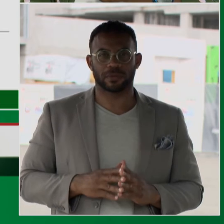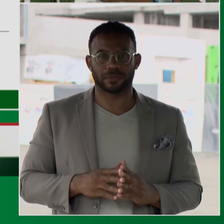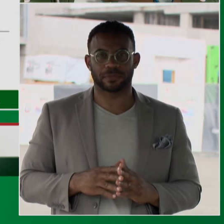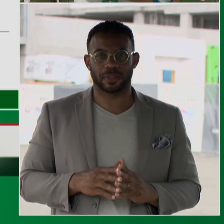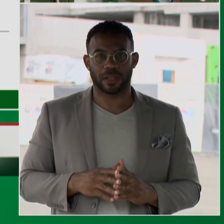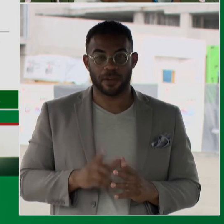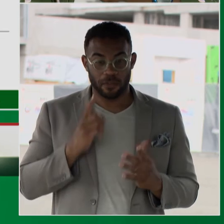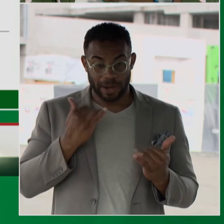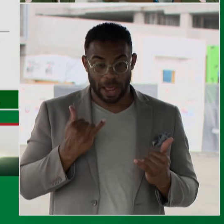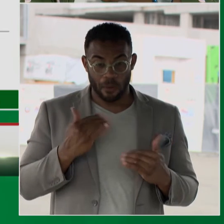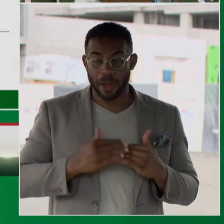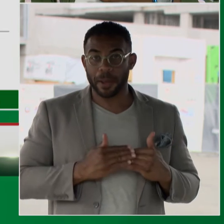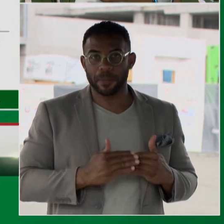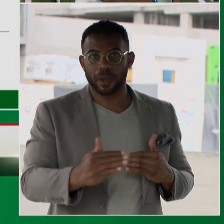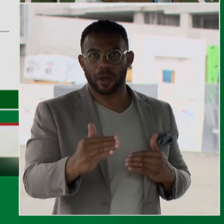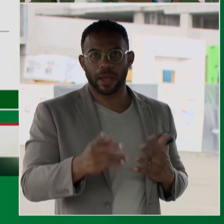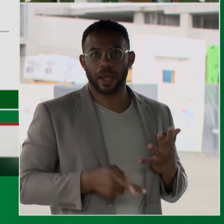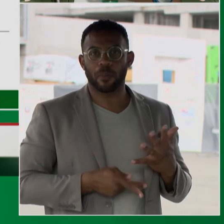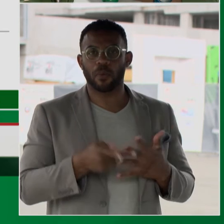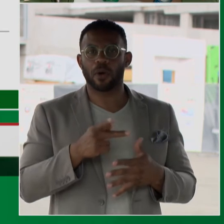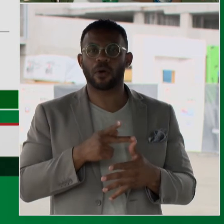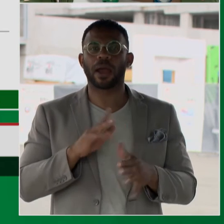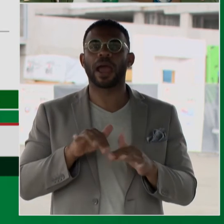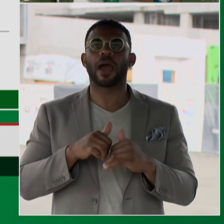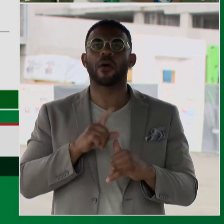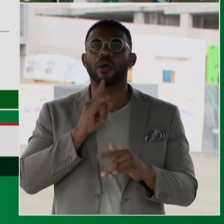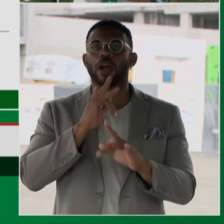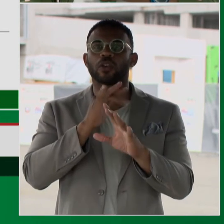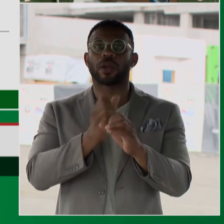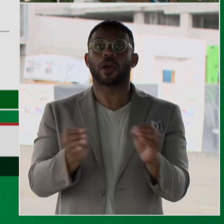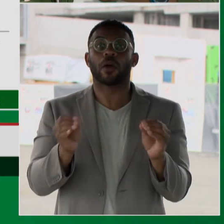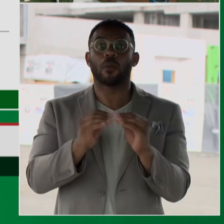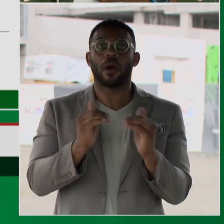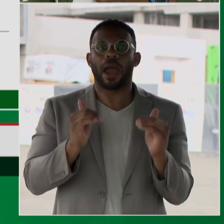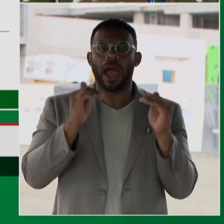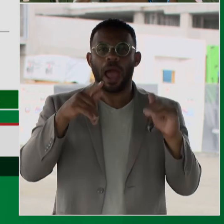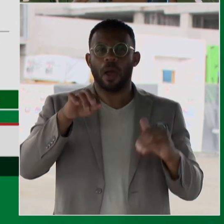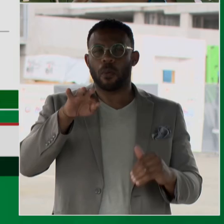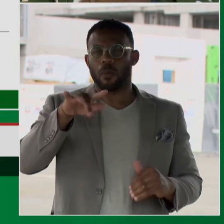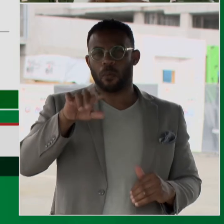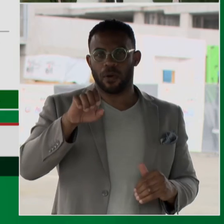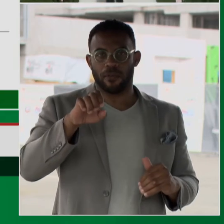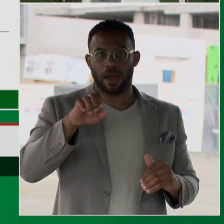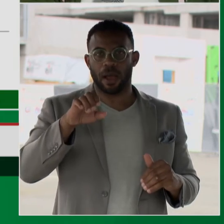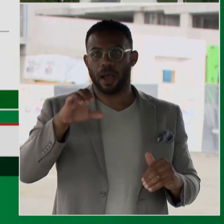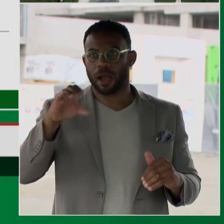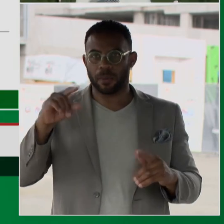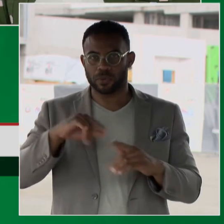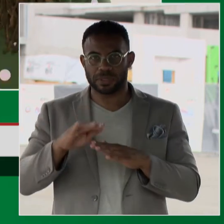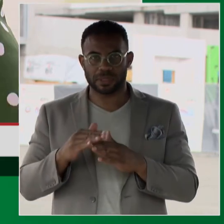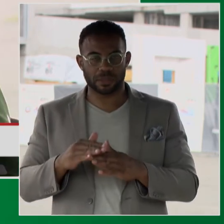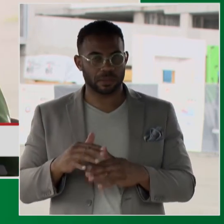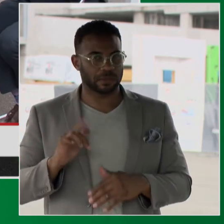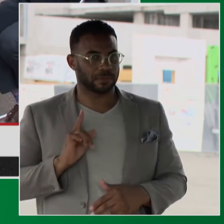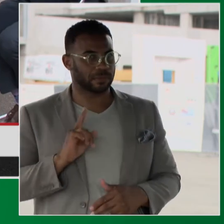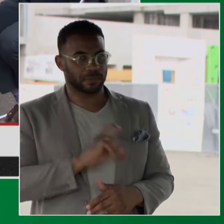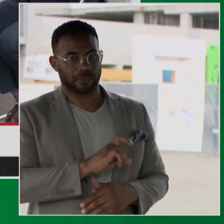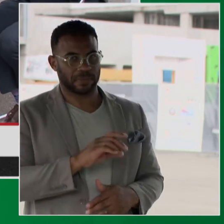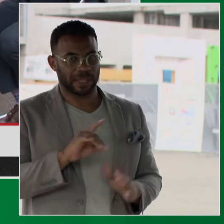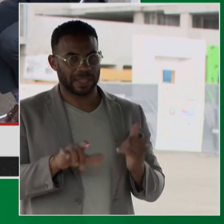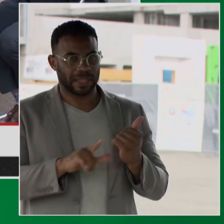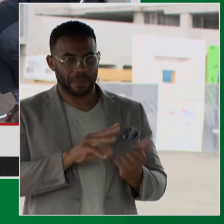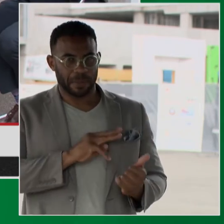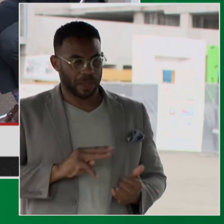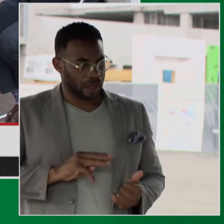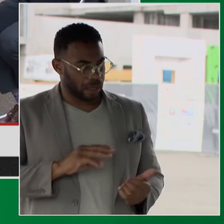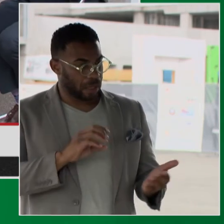years beyond, as we prioritize how we attract more high growth companies here to the city. And Subangway, so one